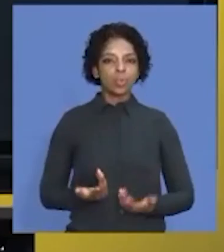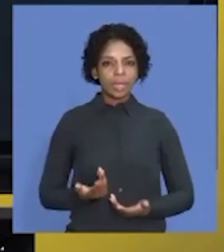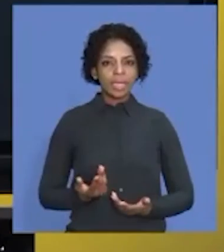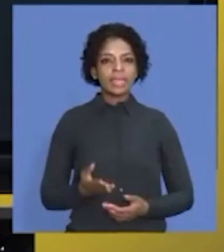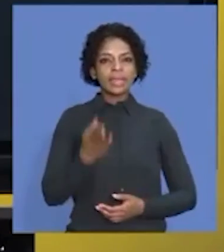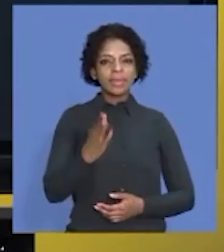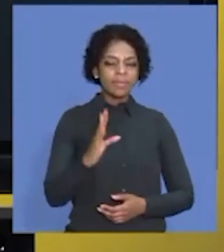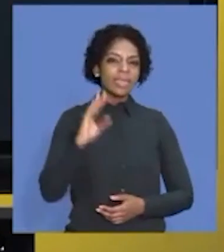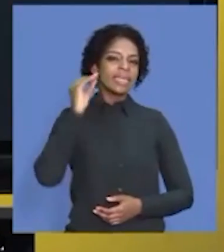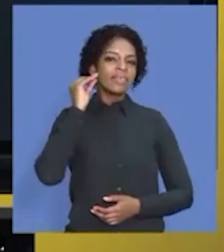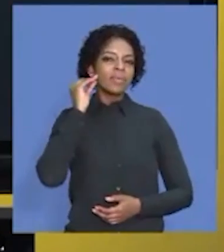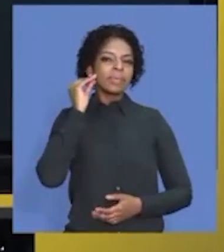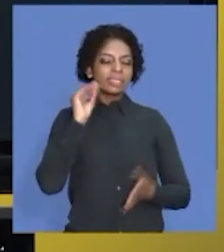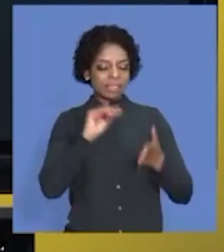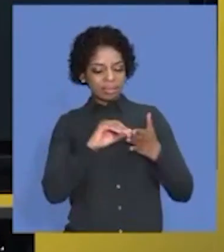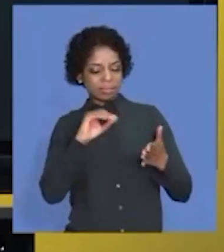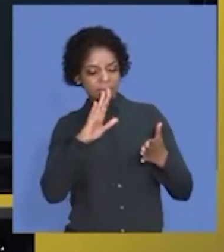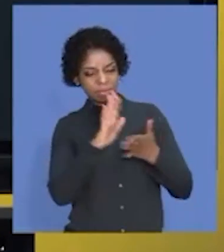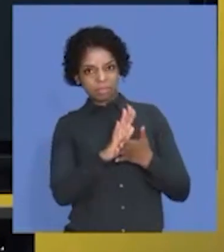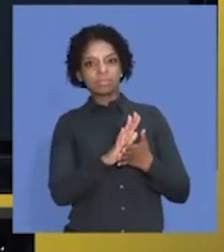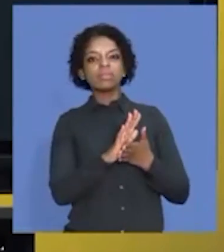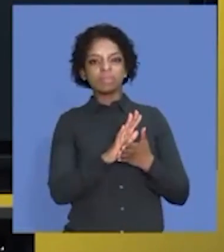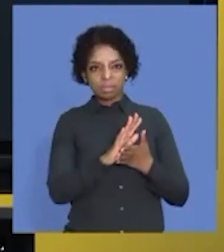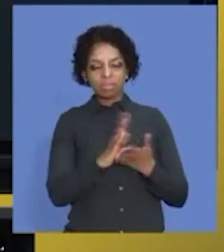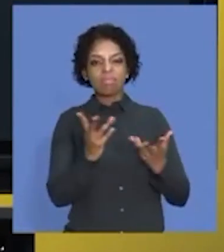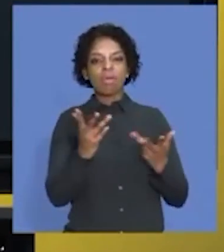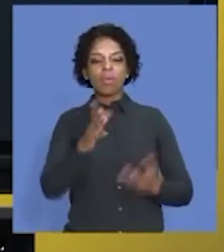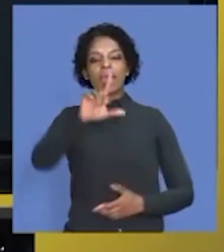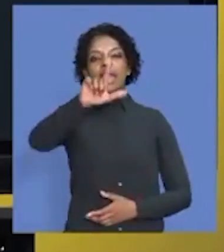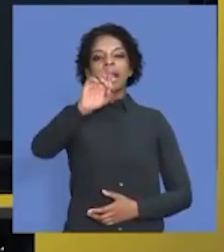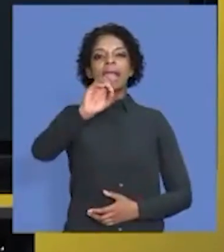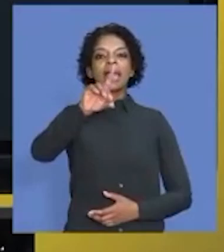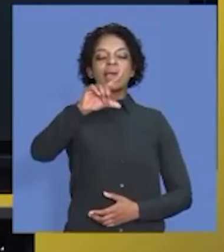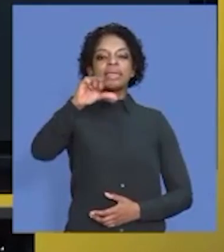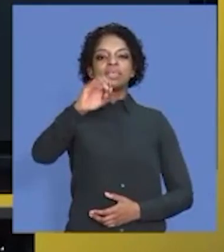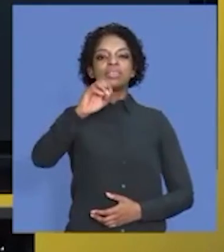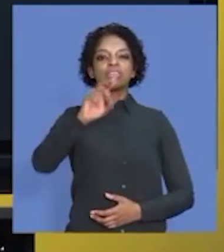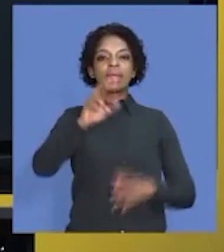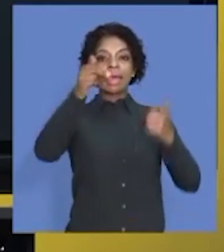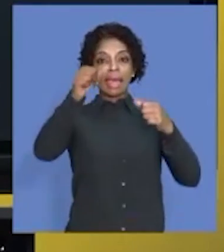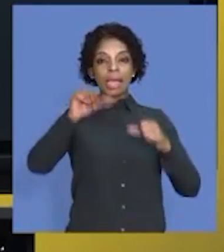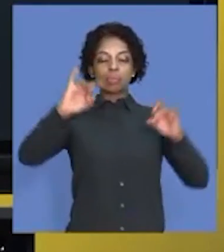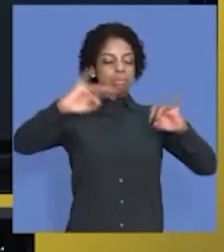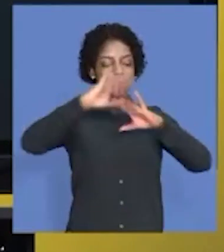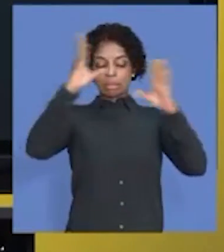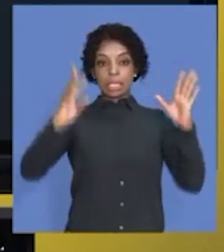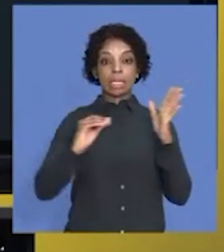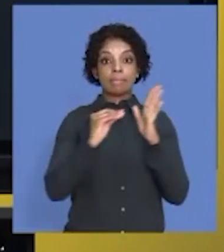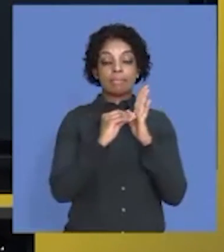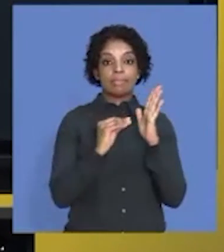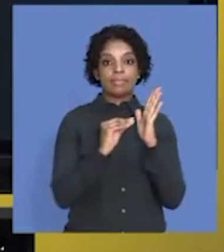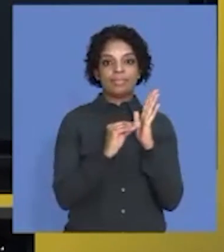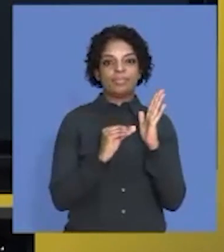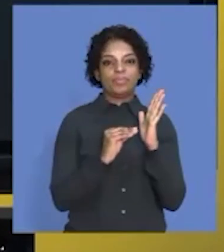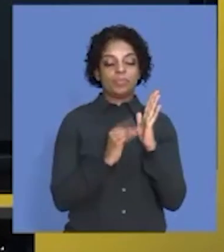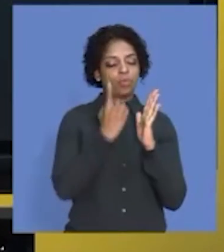account, clearly you're going to see where each of those items that we dealt with earlier will have to be used. Step